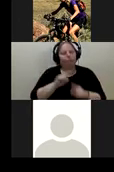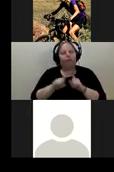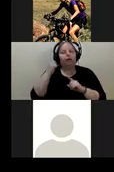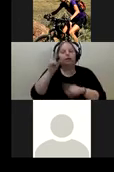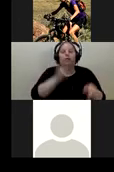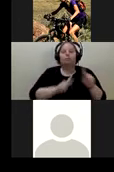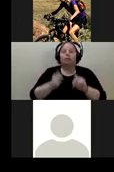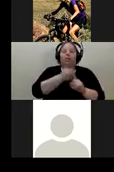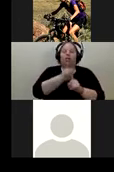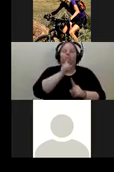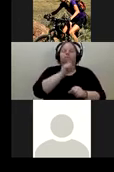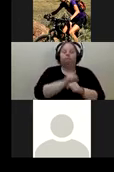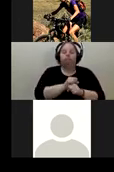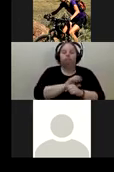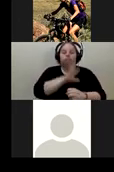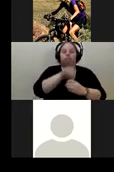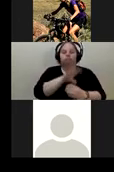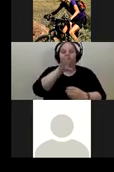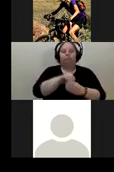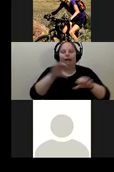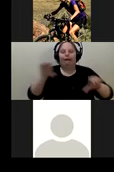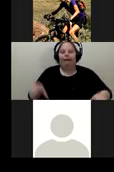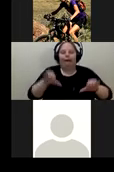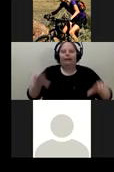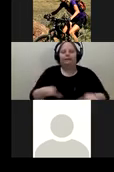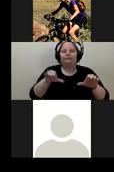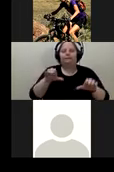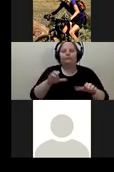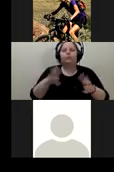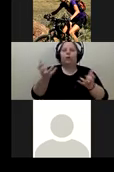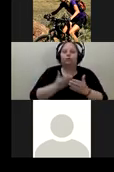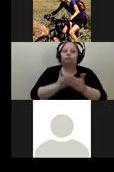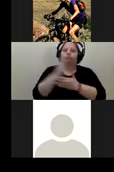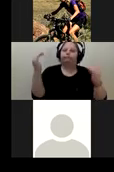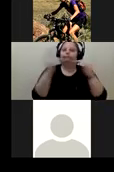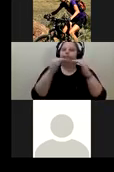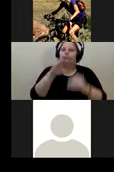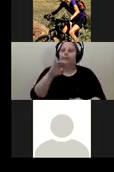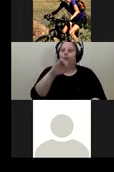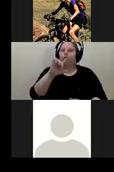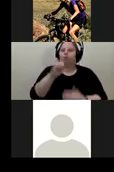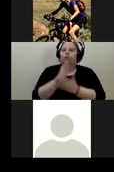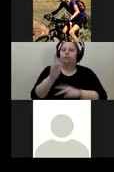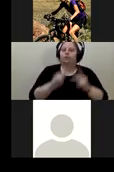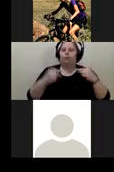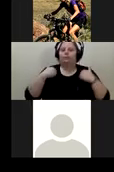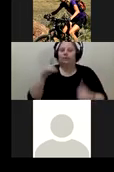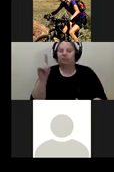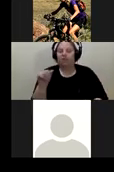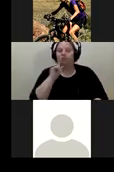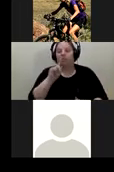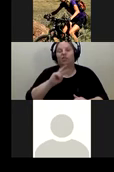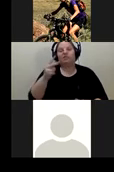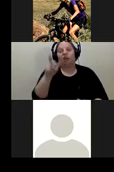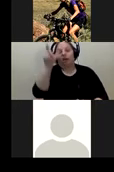people active in the pursuit of civil rights for people with disabilities, we definitely are in the second column right